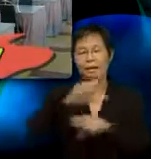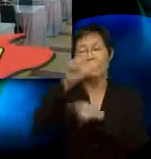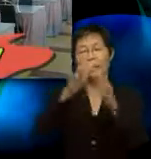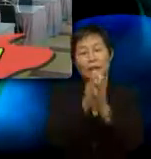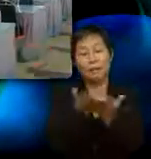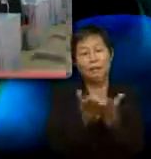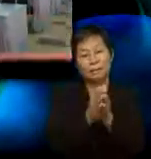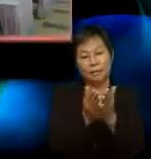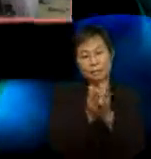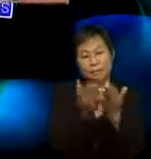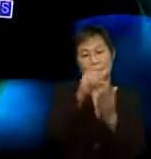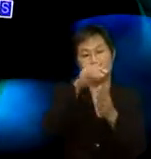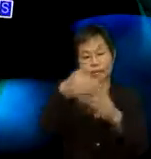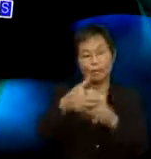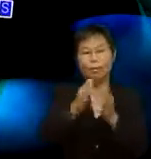Library,